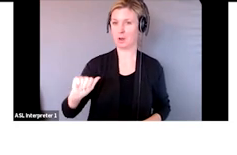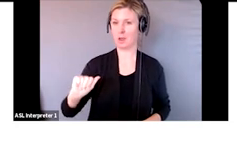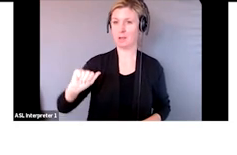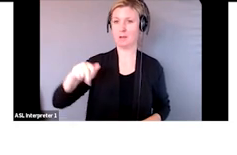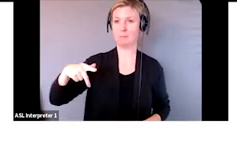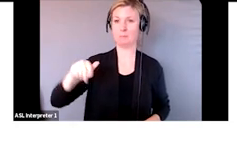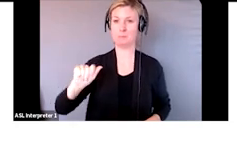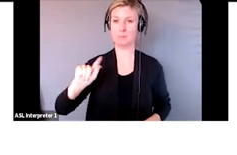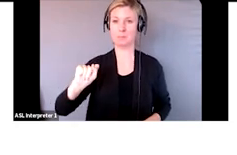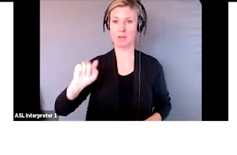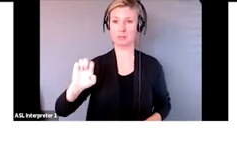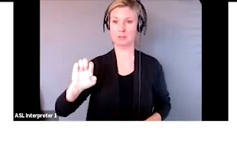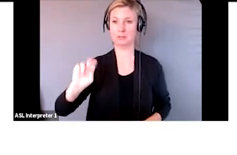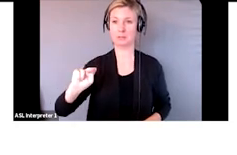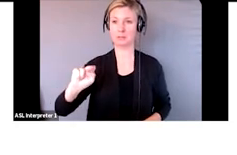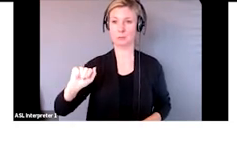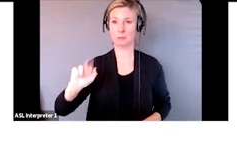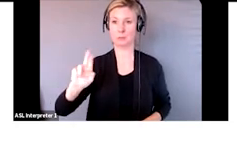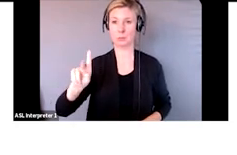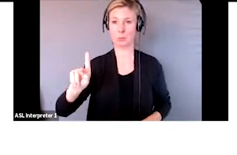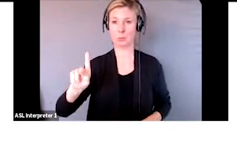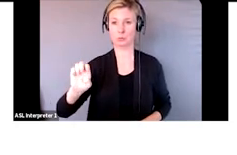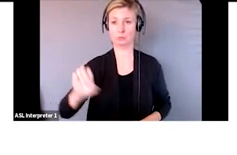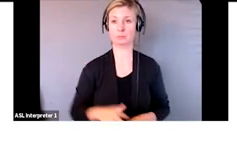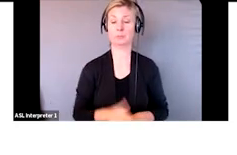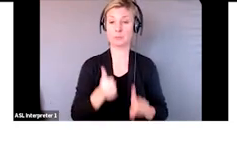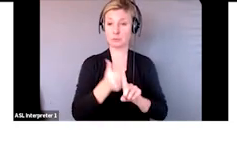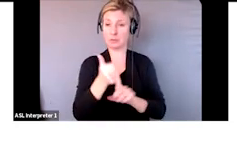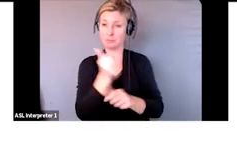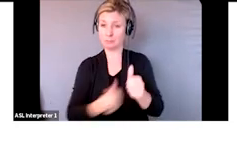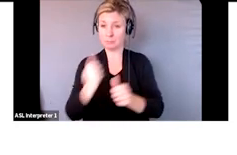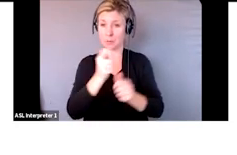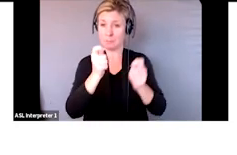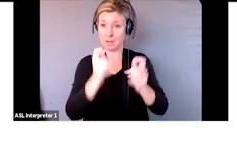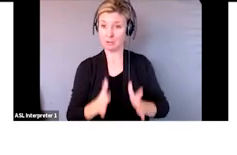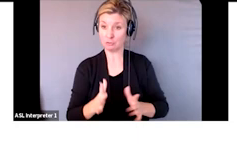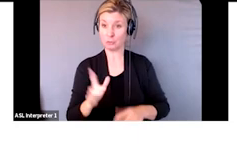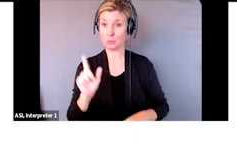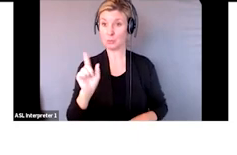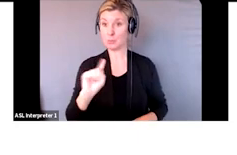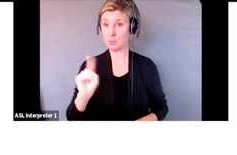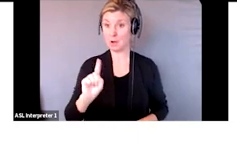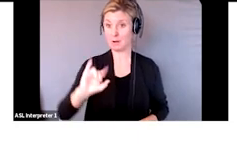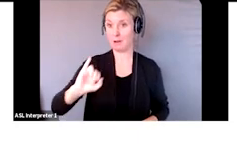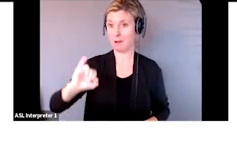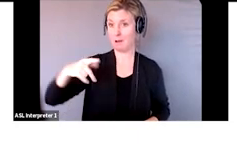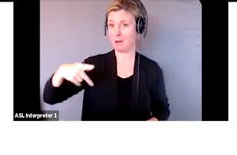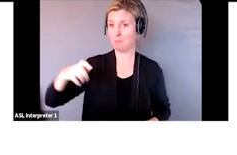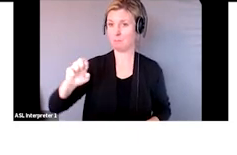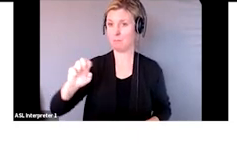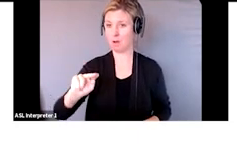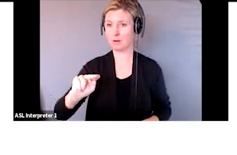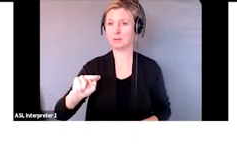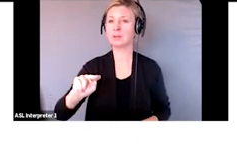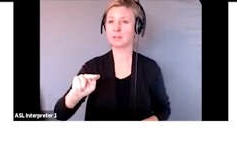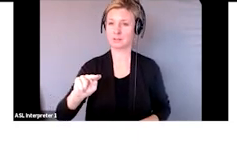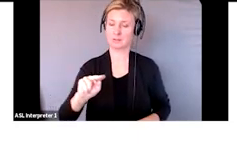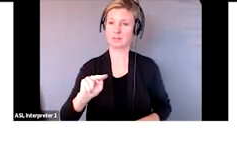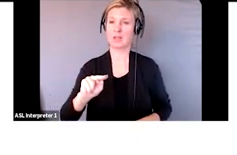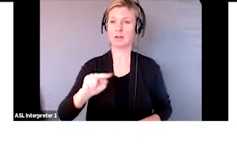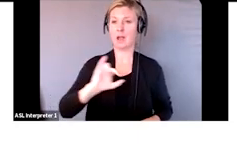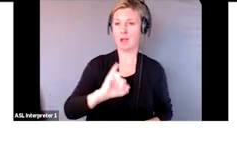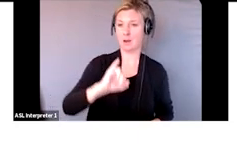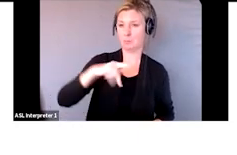Sonia Patenaude is a manager of IP at Intellectual Property Ontario, IPON, and is a